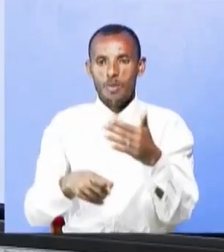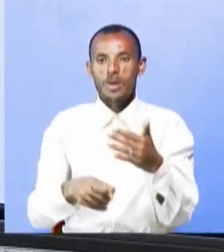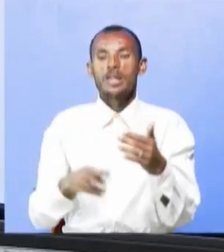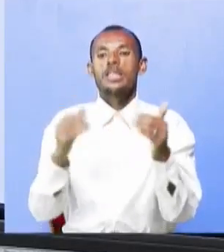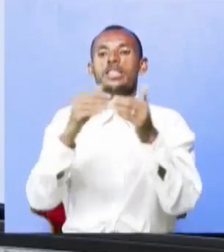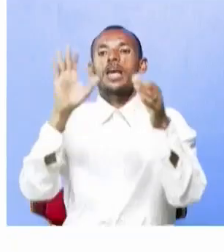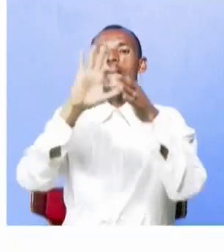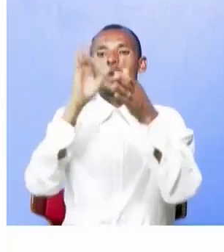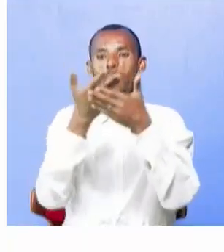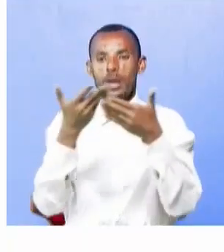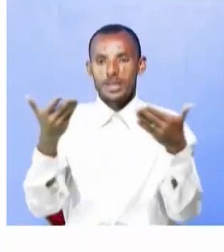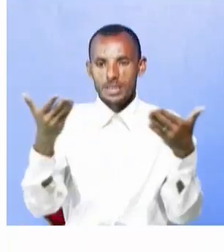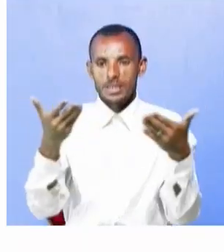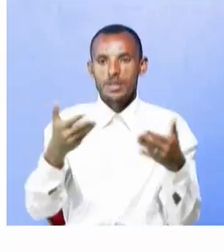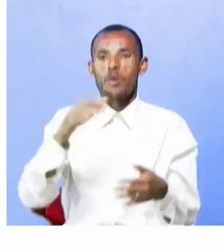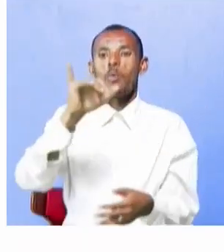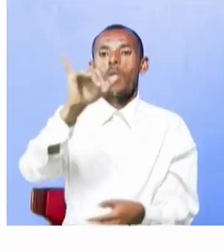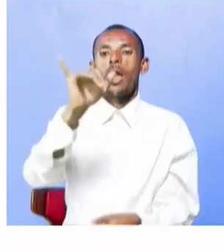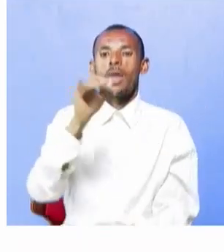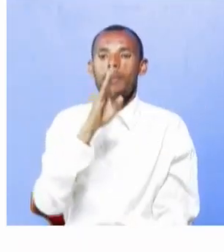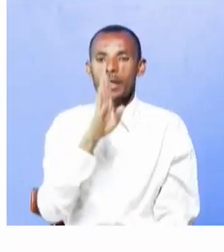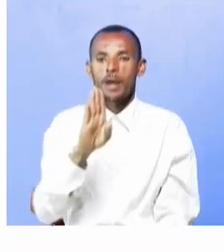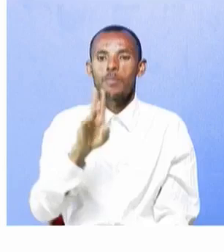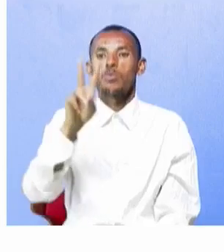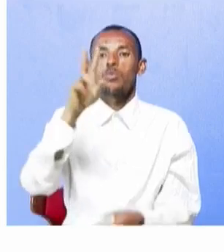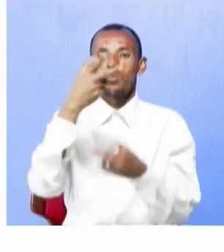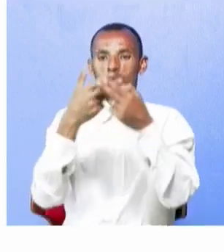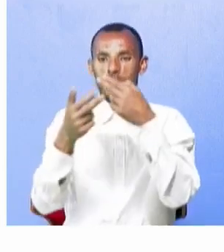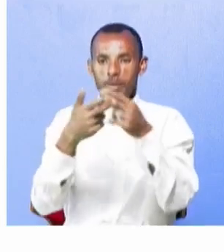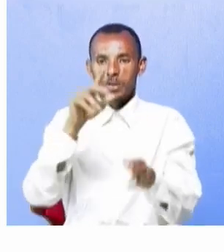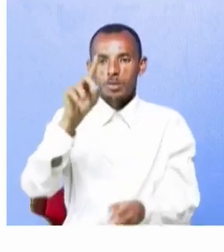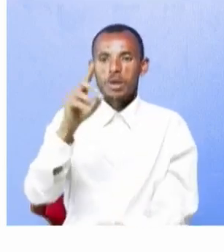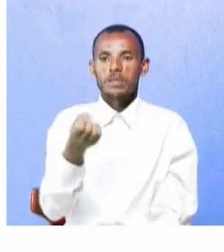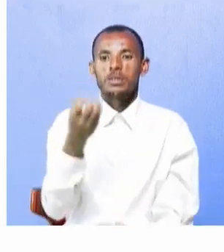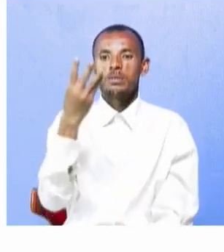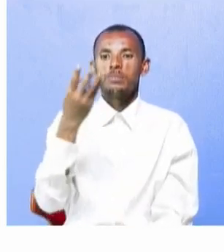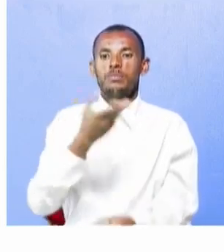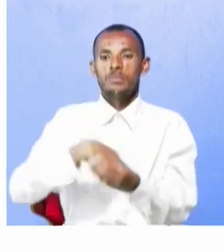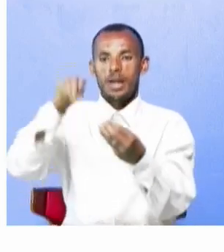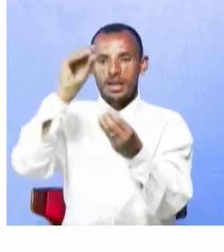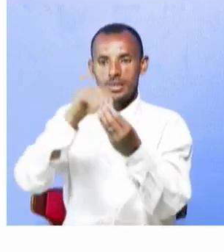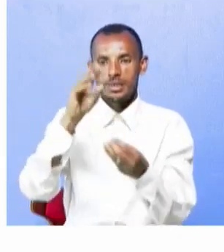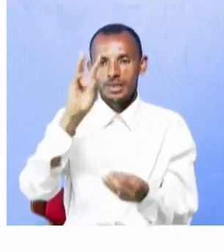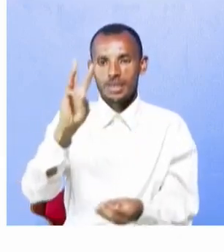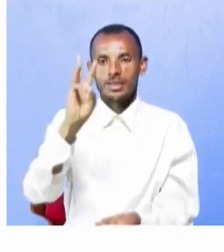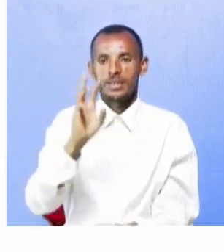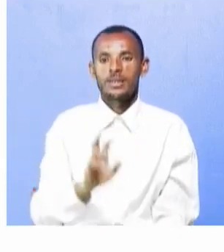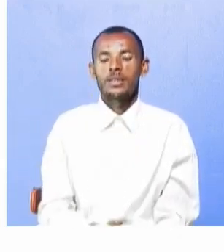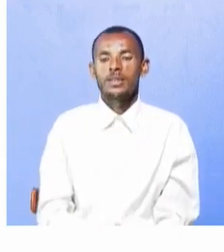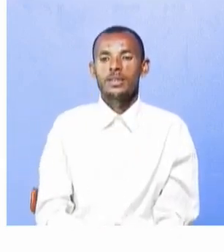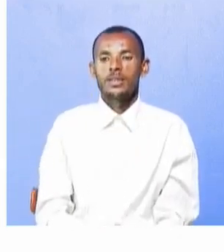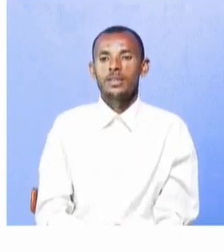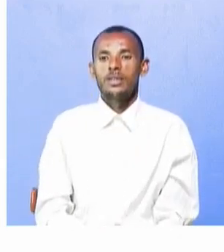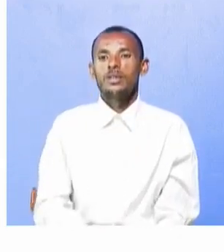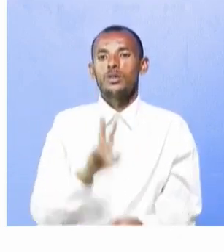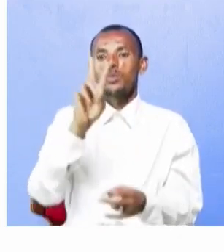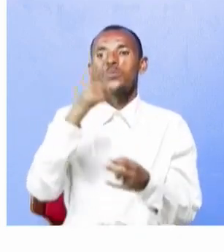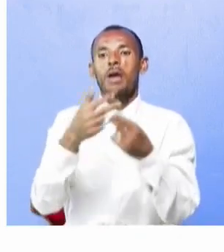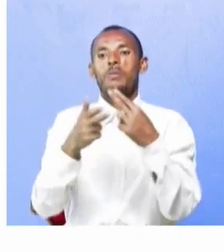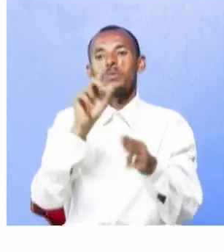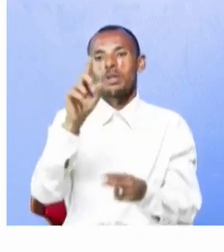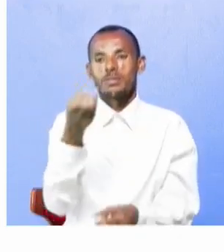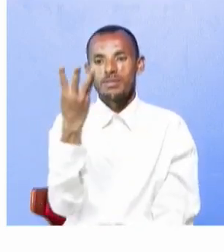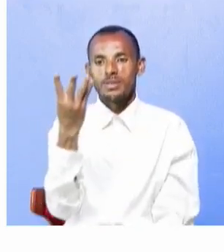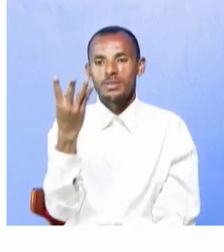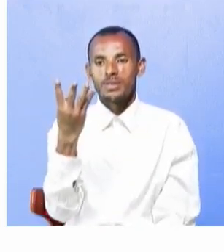equation. So y becomes 2 times 1 plus 6. What's 2 times 1?